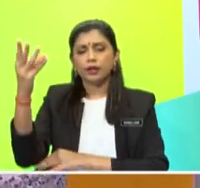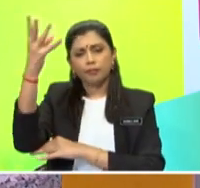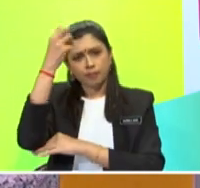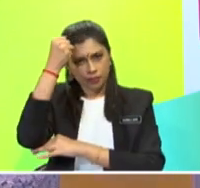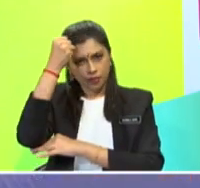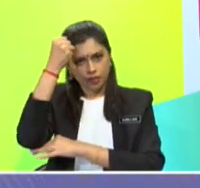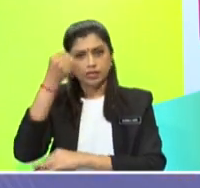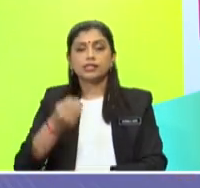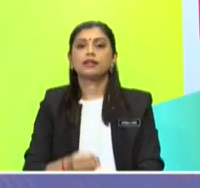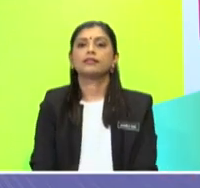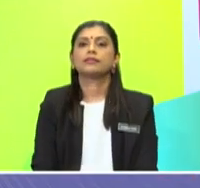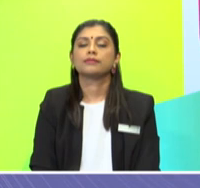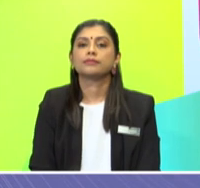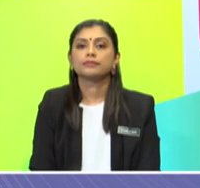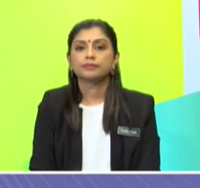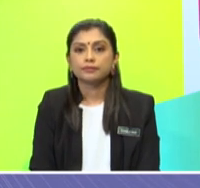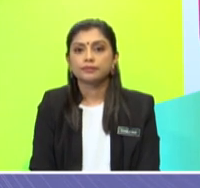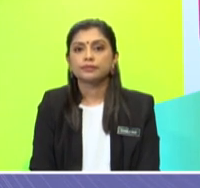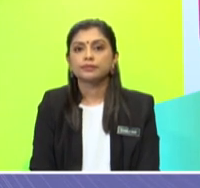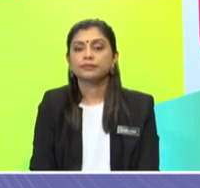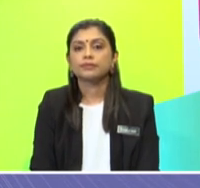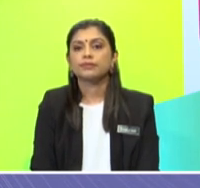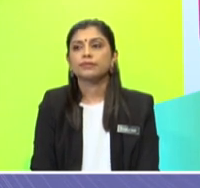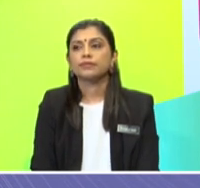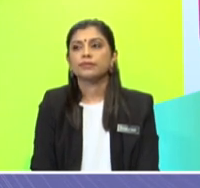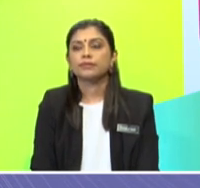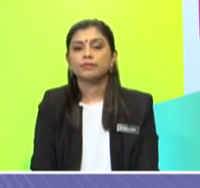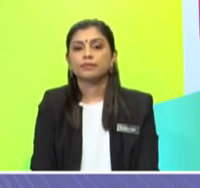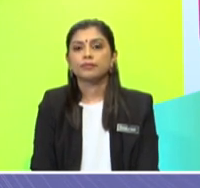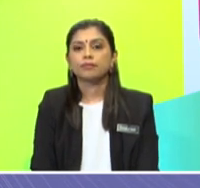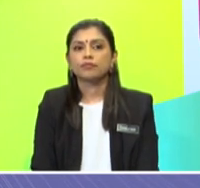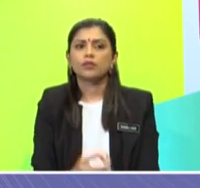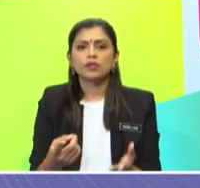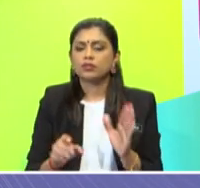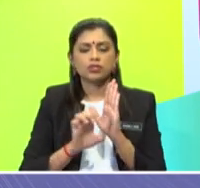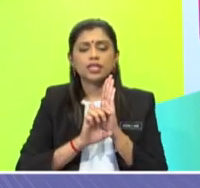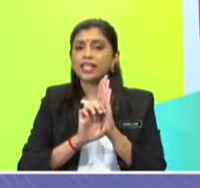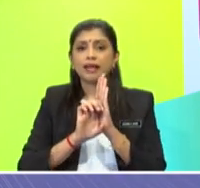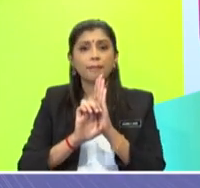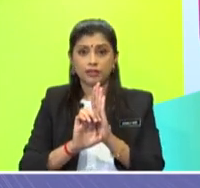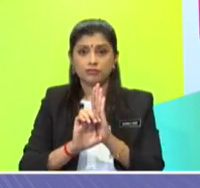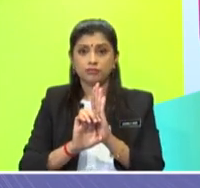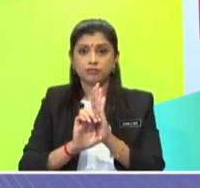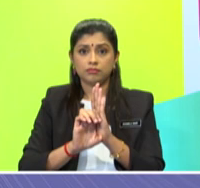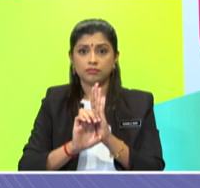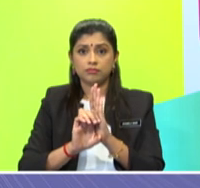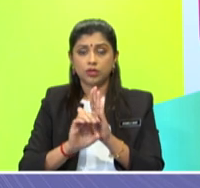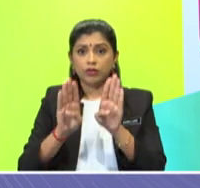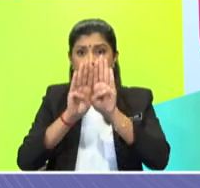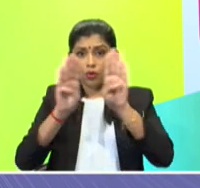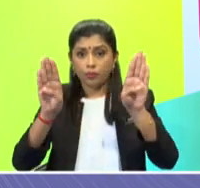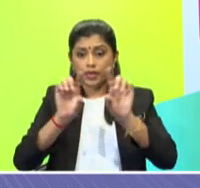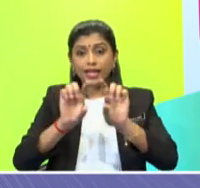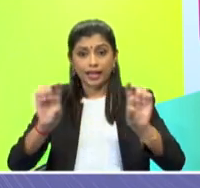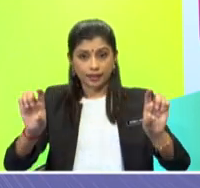on the screen, people. How are things with you and your family? So these are just some of the examples of what you should write for opening lines.